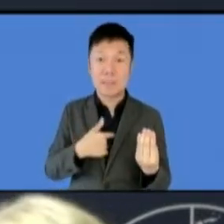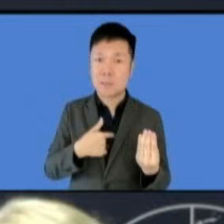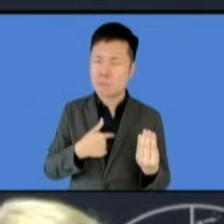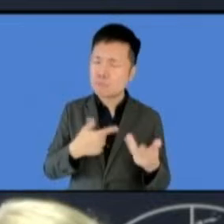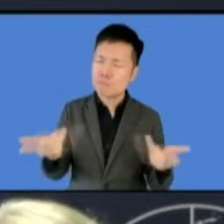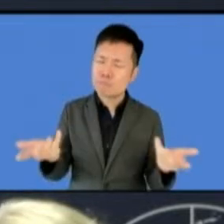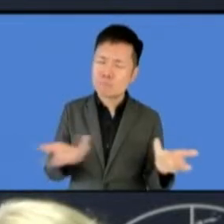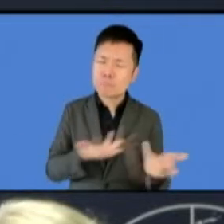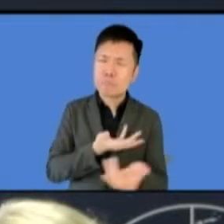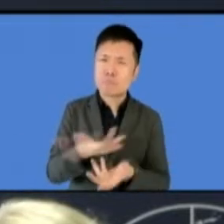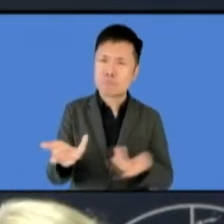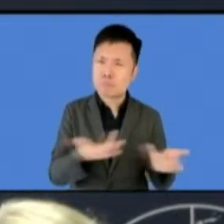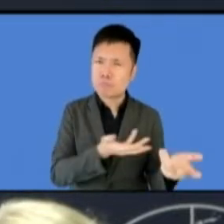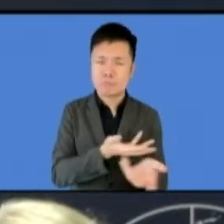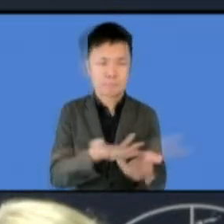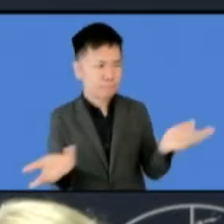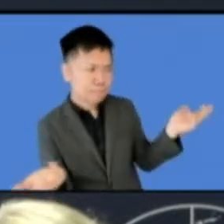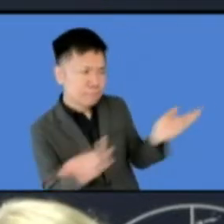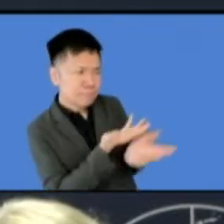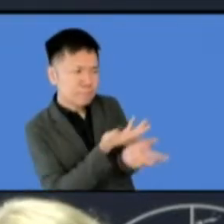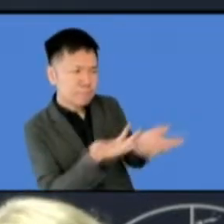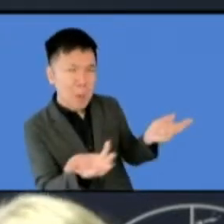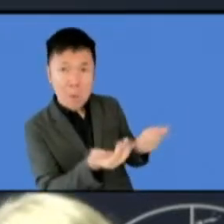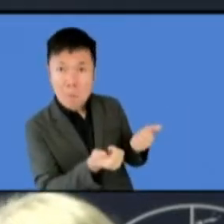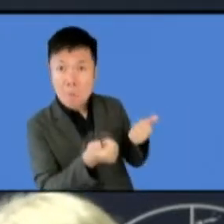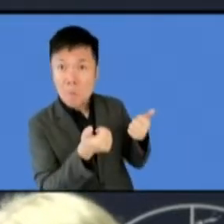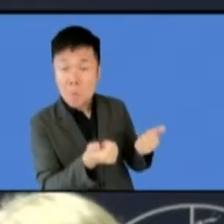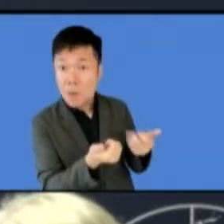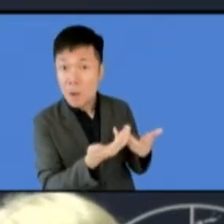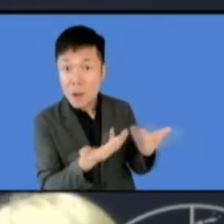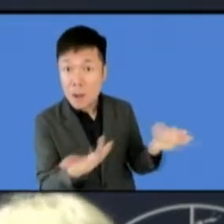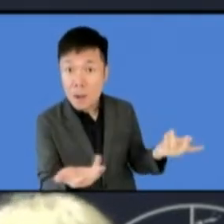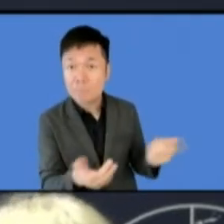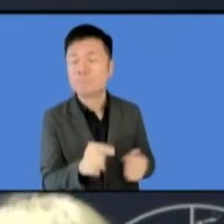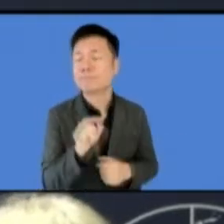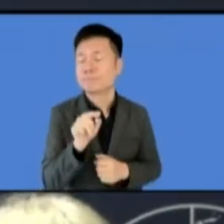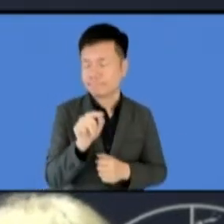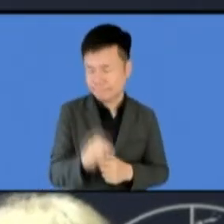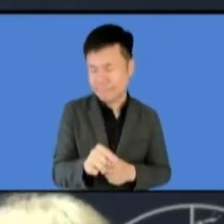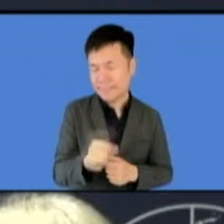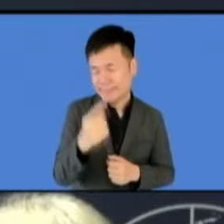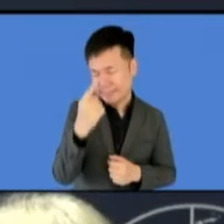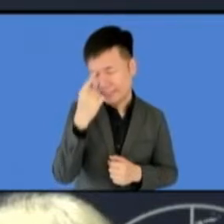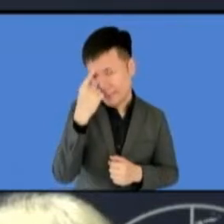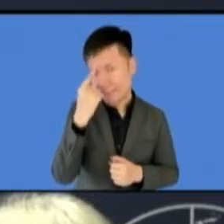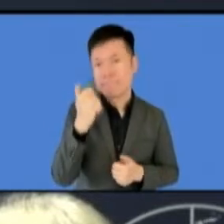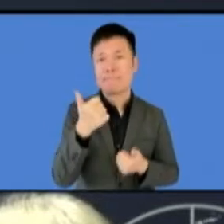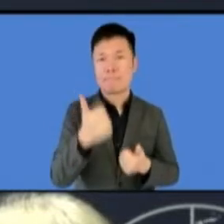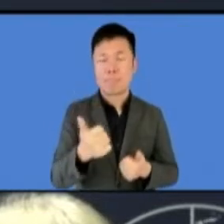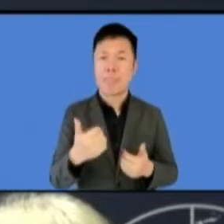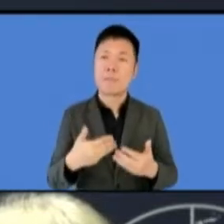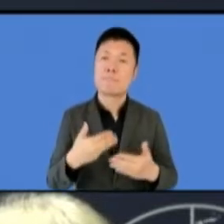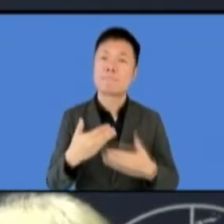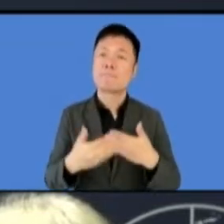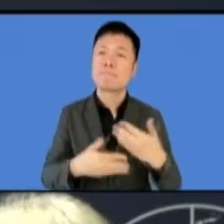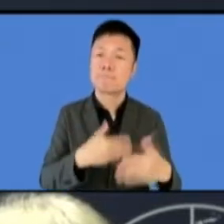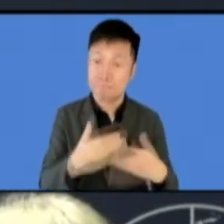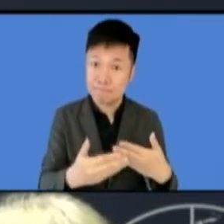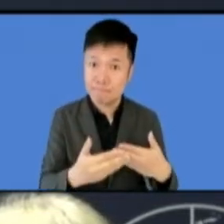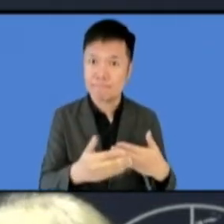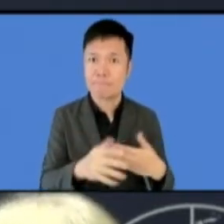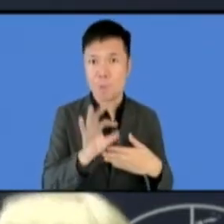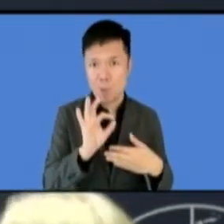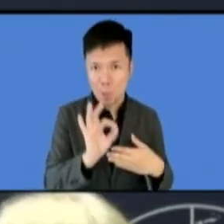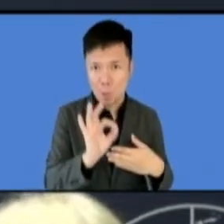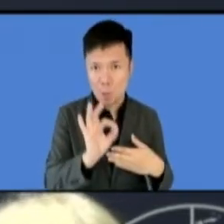like, or programs successful, I think it's important when you start out with these things, it's natural for us to create